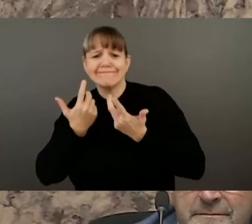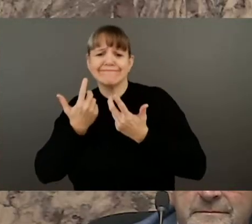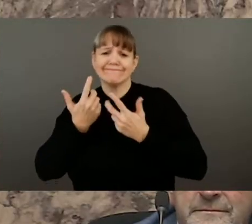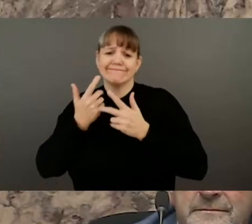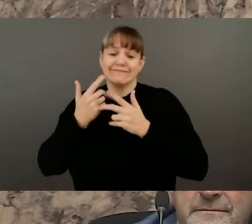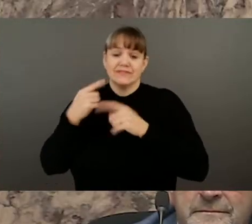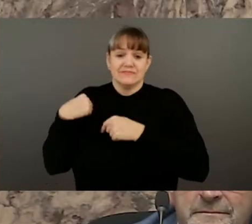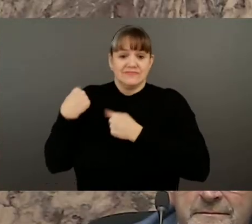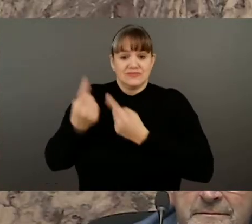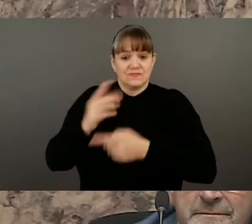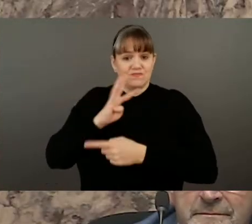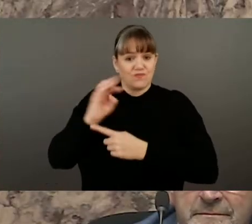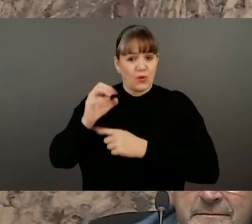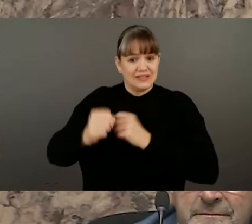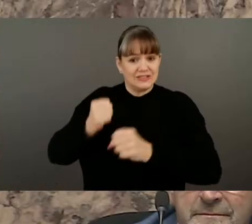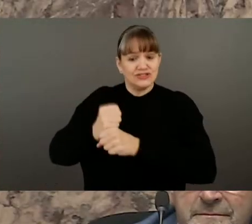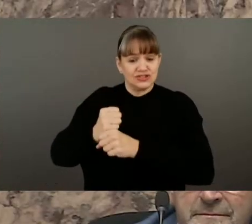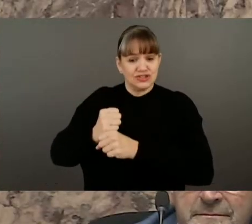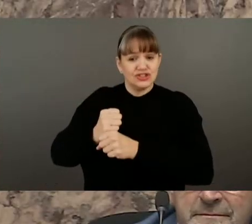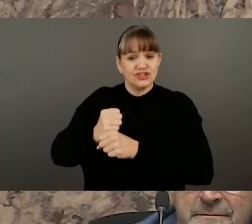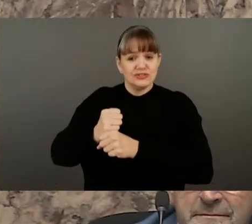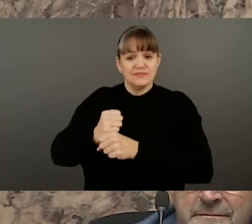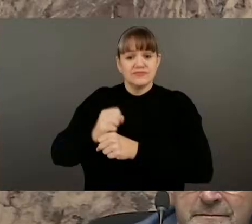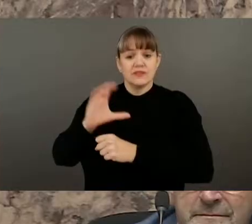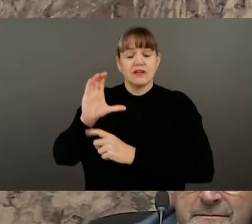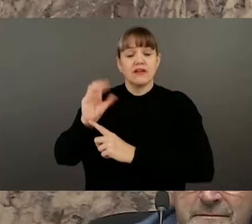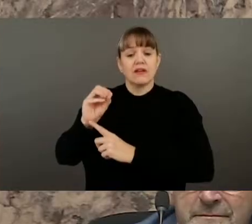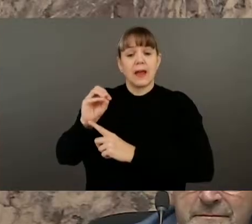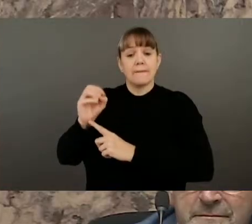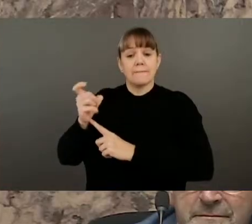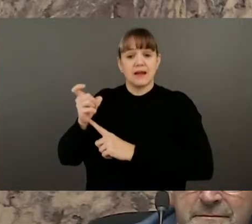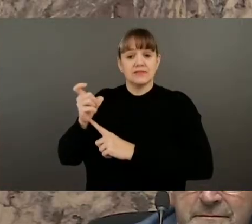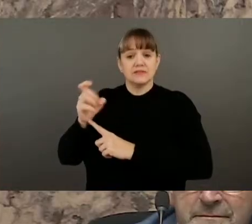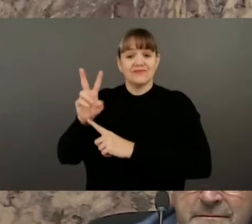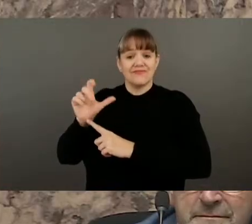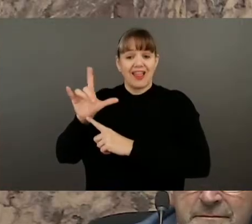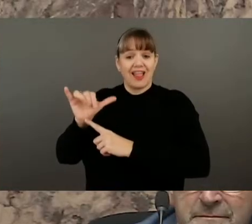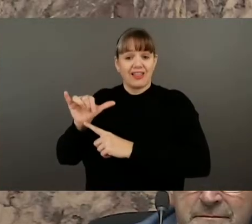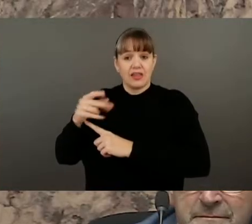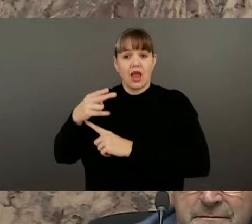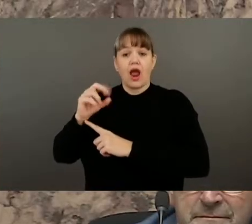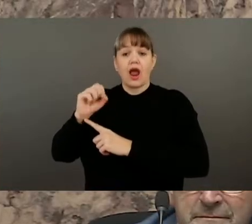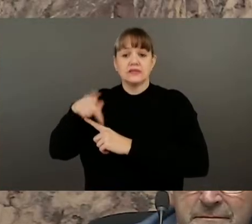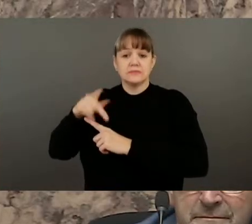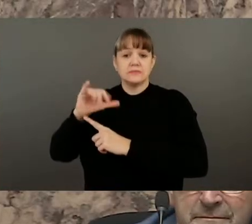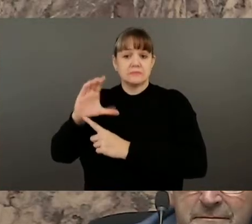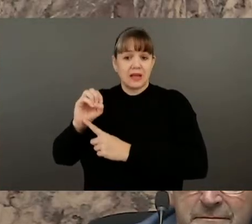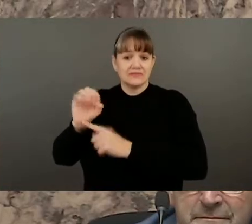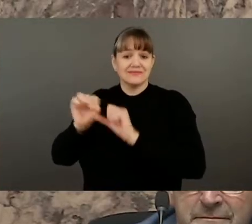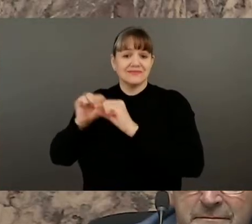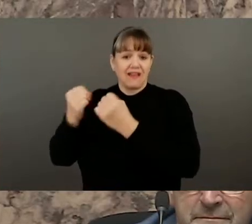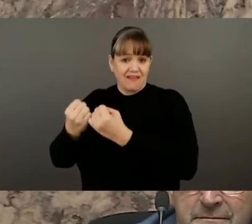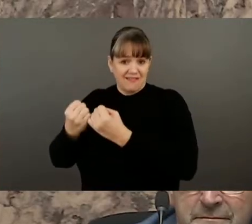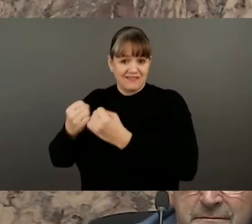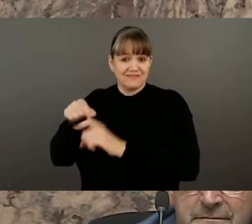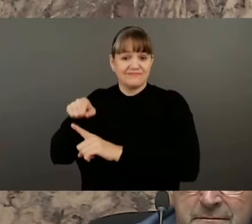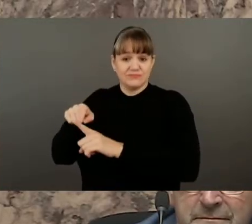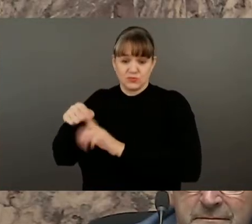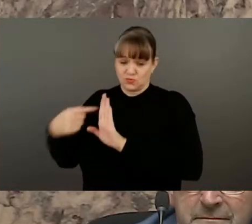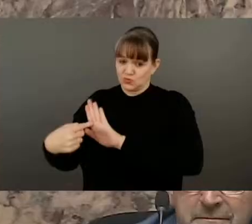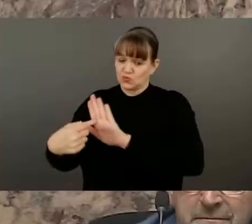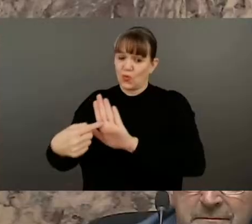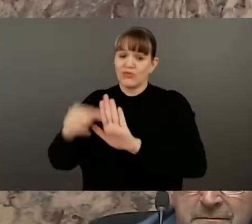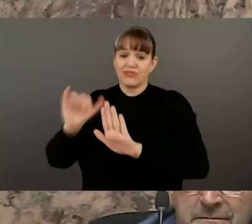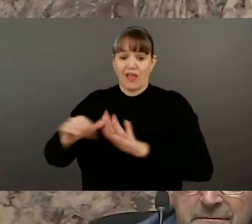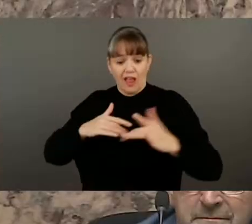Society has been that constant source of comfort and care. Working tirelessly with donors, volunteers, and government, they helped open